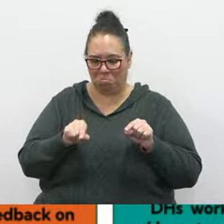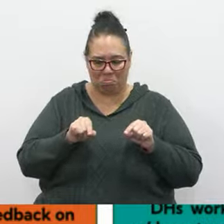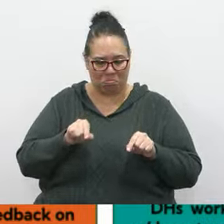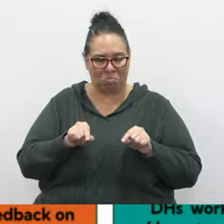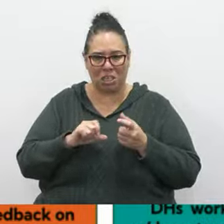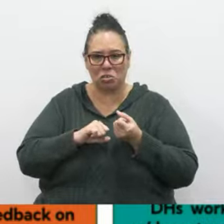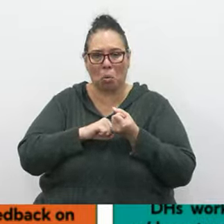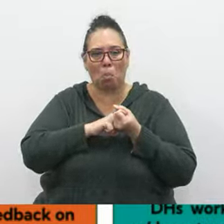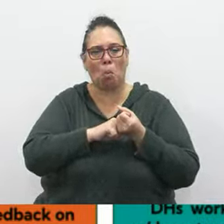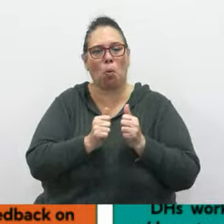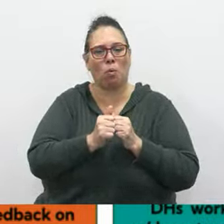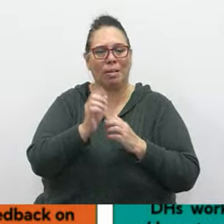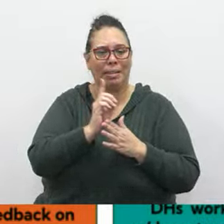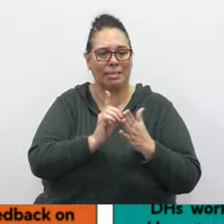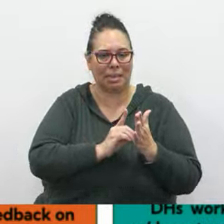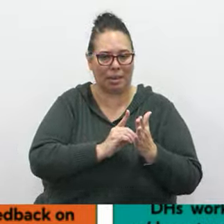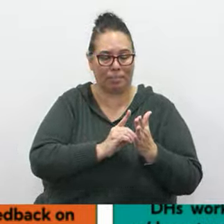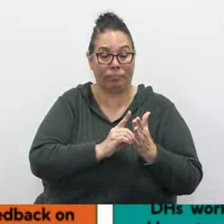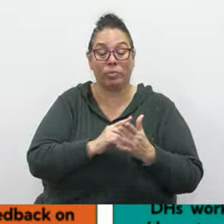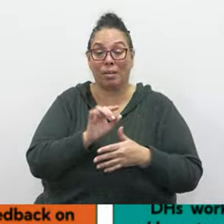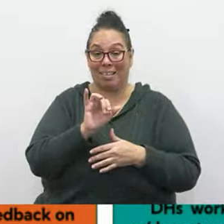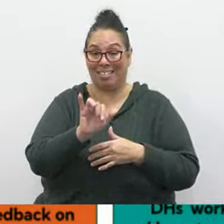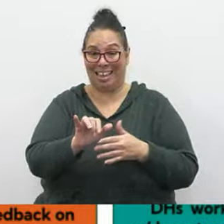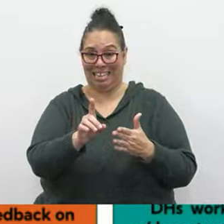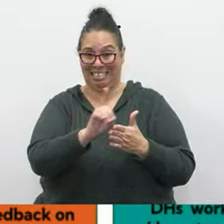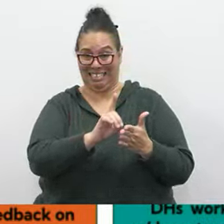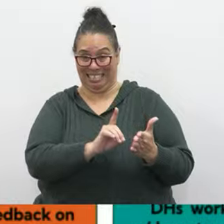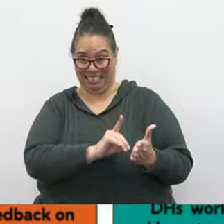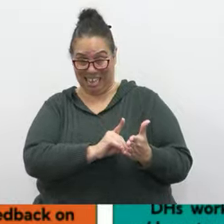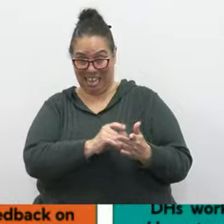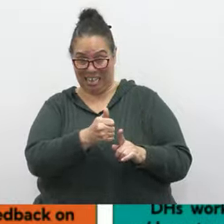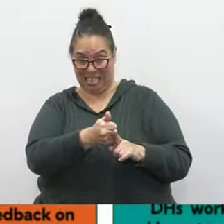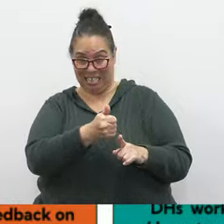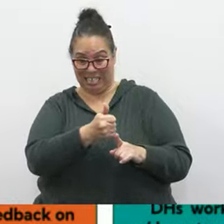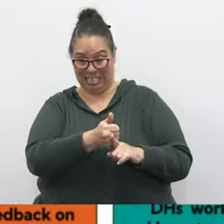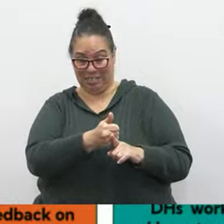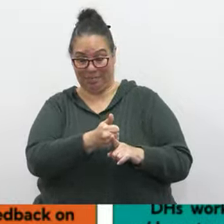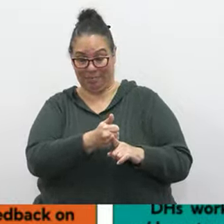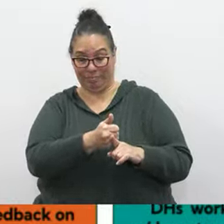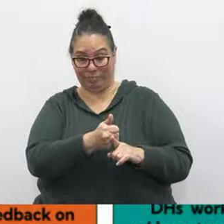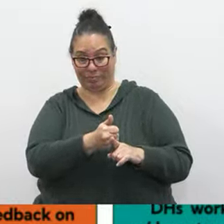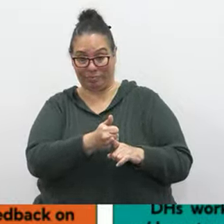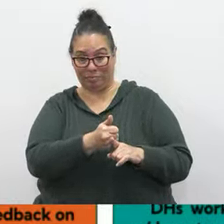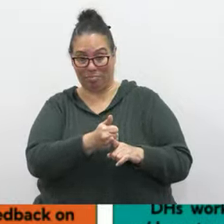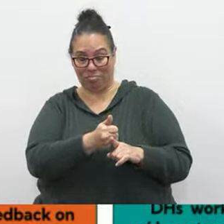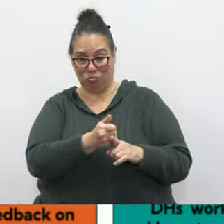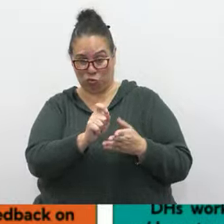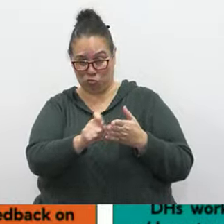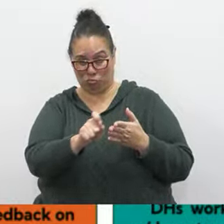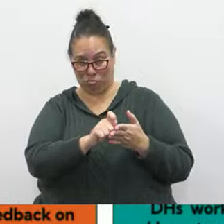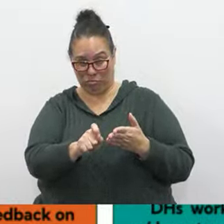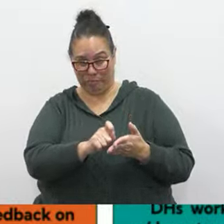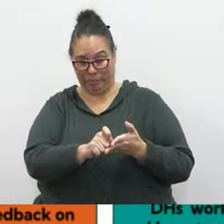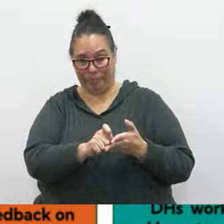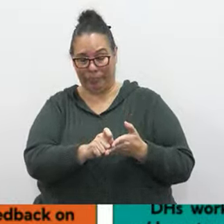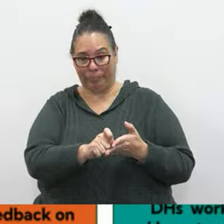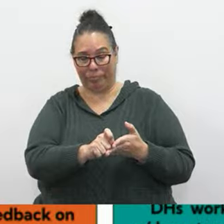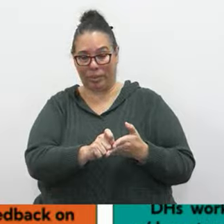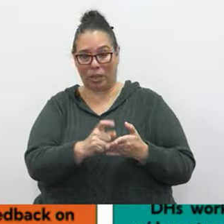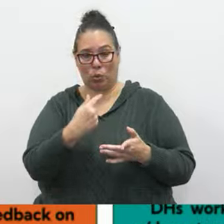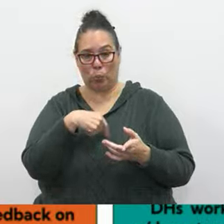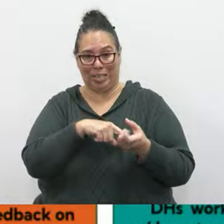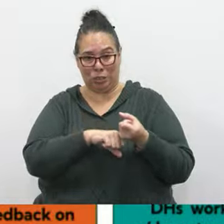design. Once that design was put in together, we